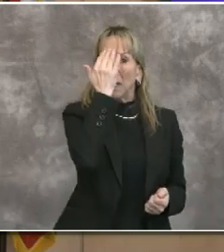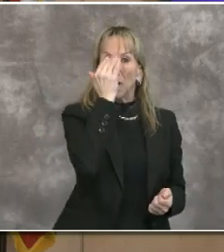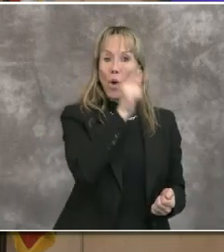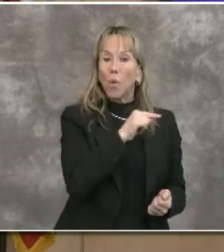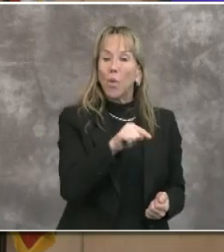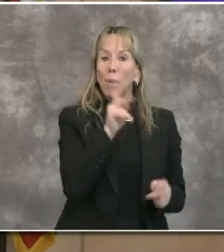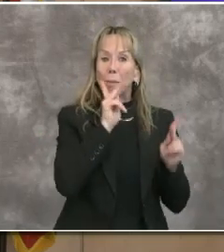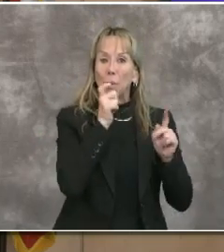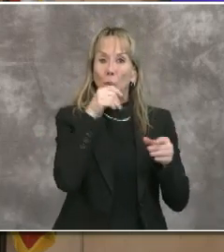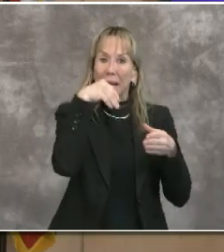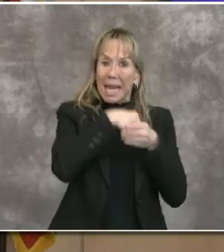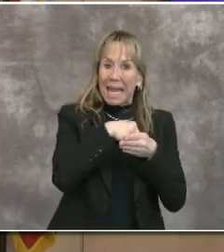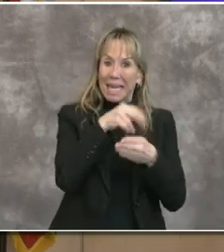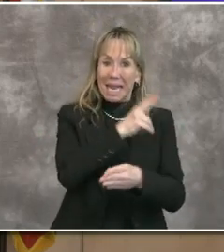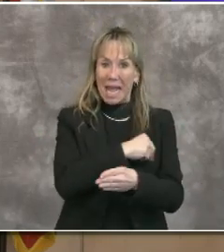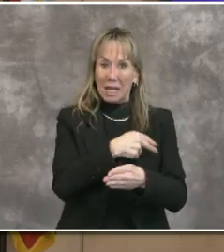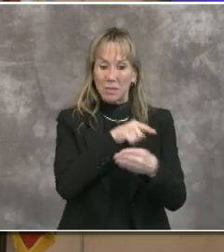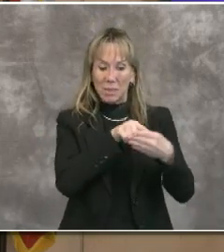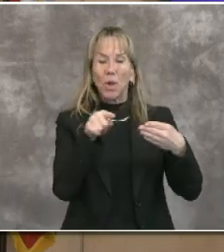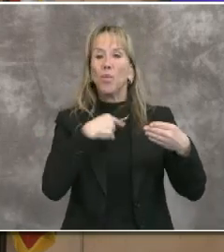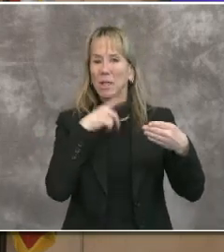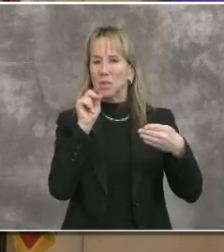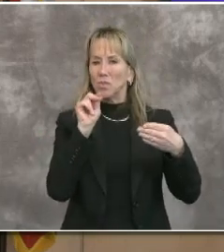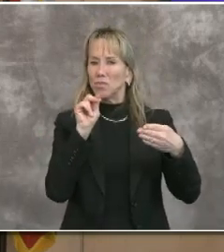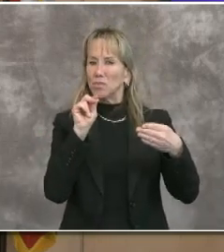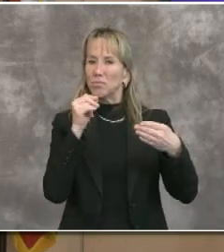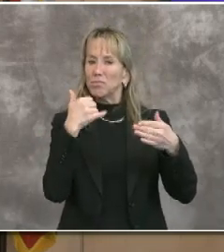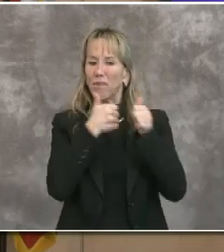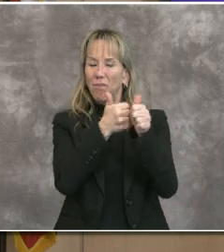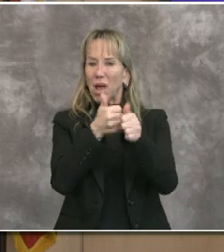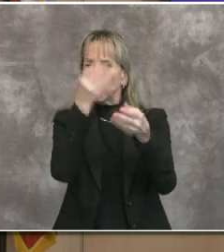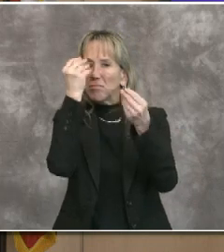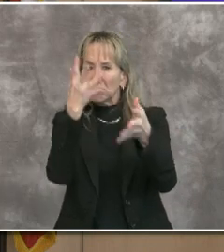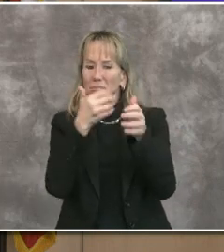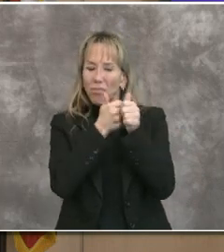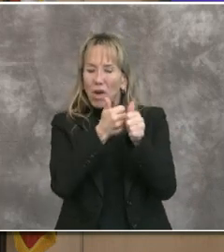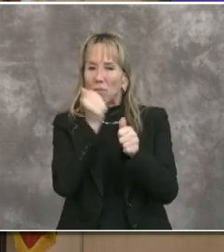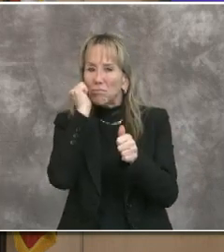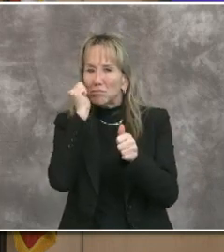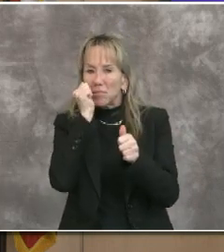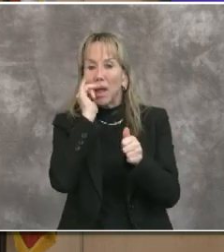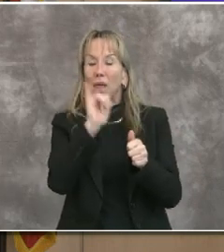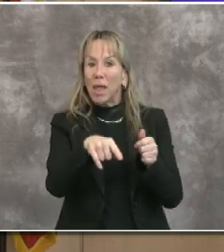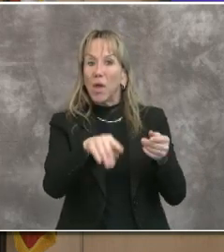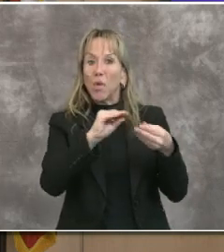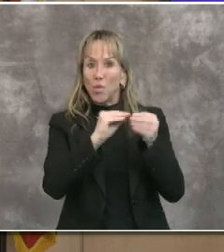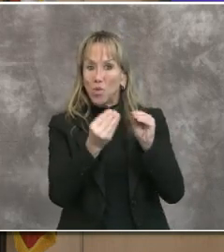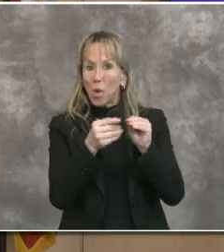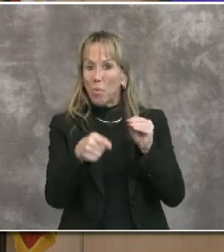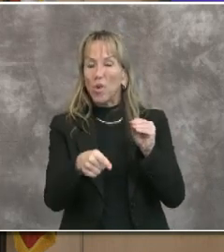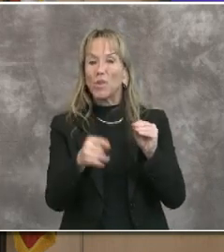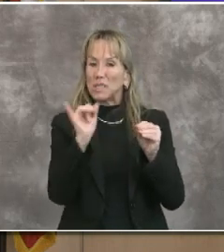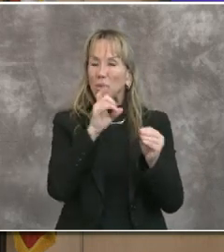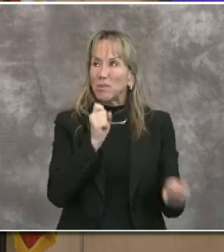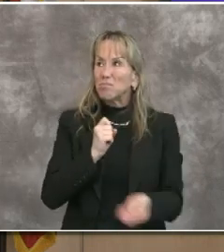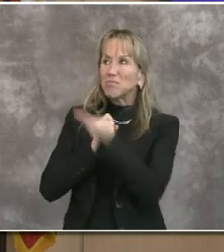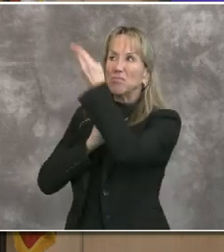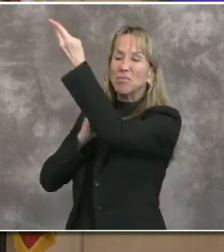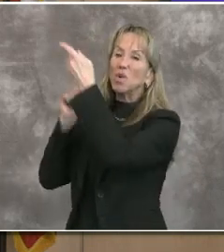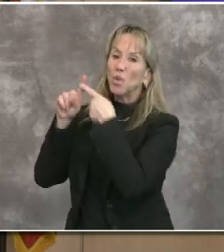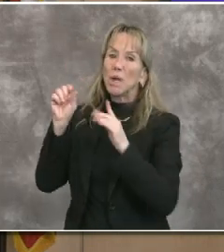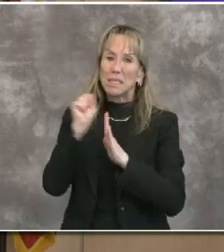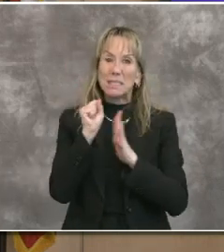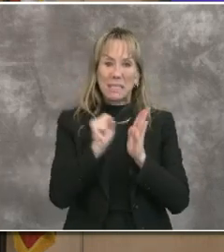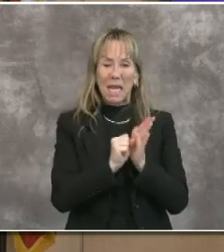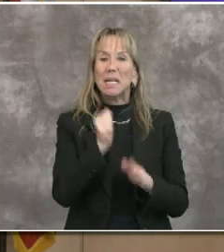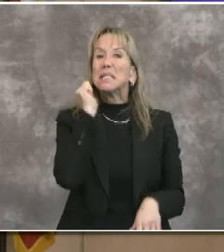actually hospitalized. We do follow that on a day-to-day basis. Those numbers are in fact reported to the state on a daily basis, and we